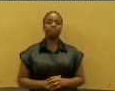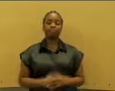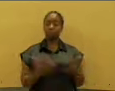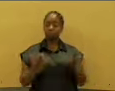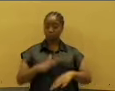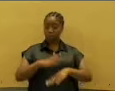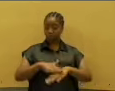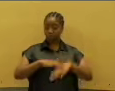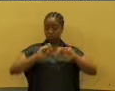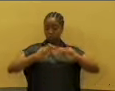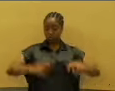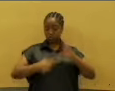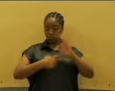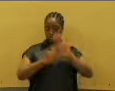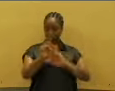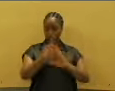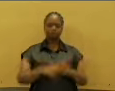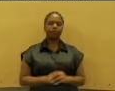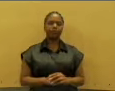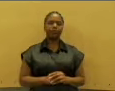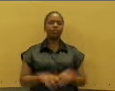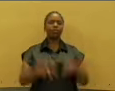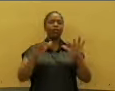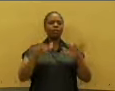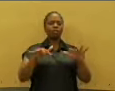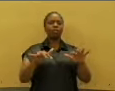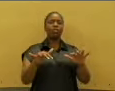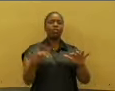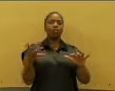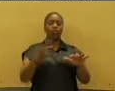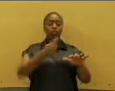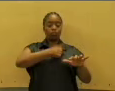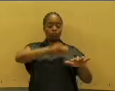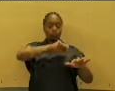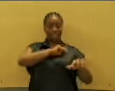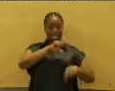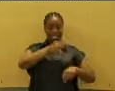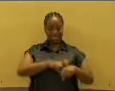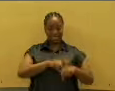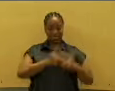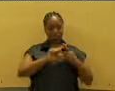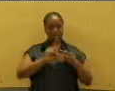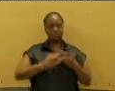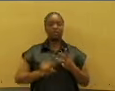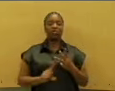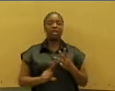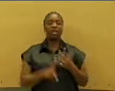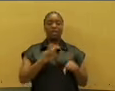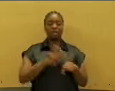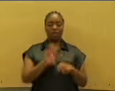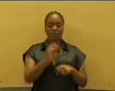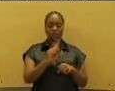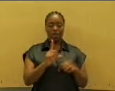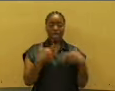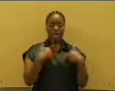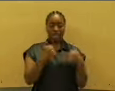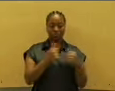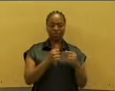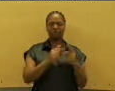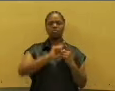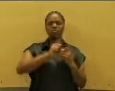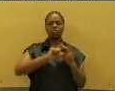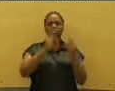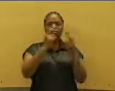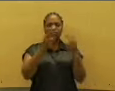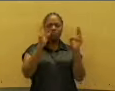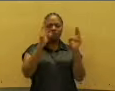Further research shows that transgender people have unique sexual and reproductive health needs that require healthcare providers in institutions to be